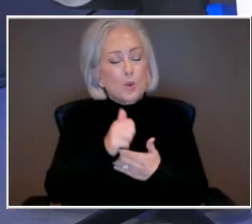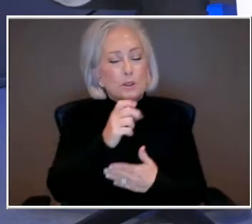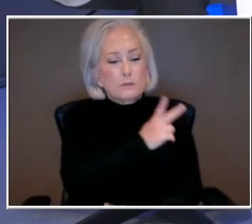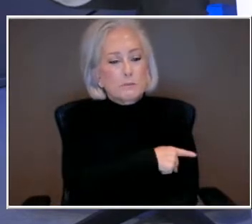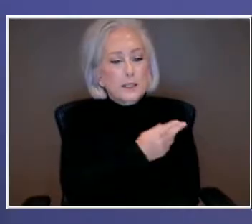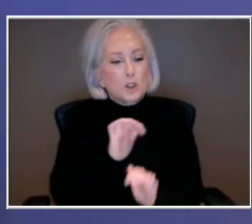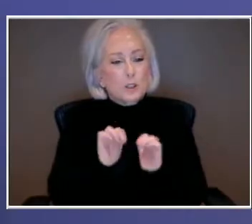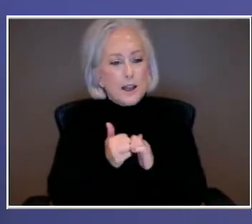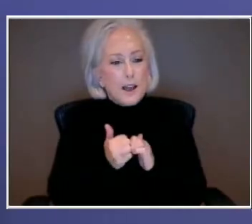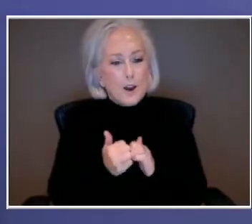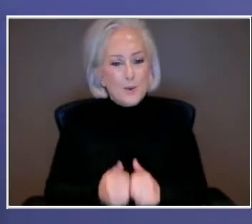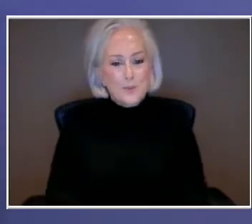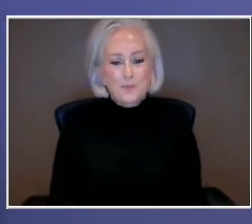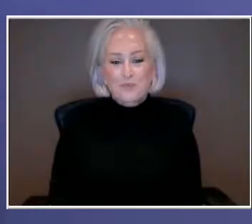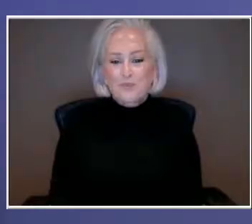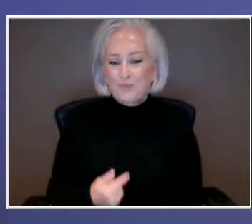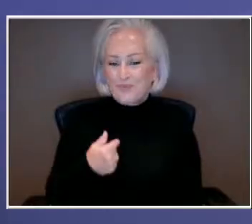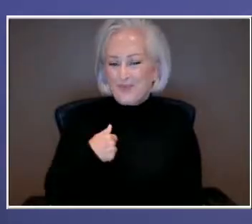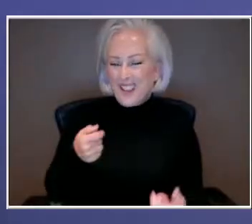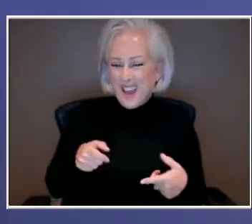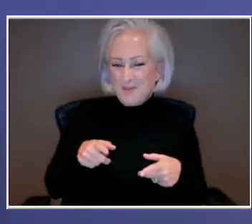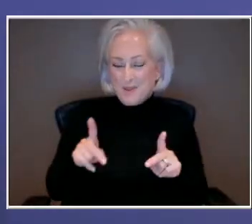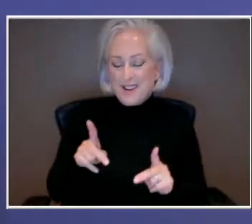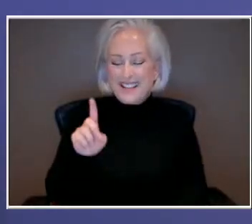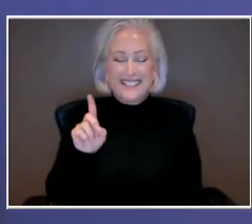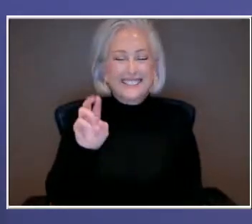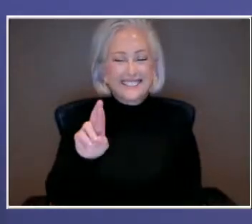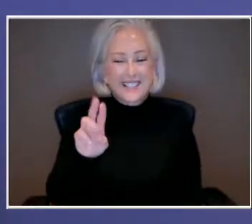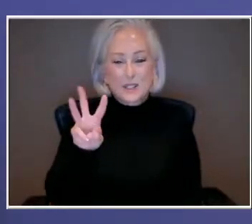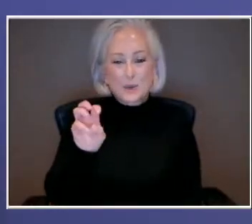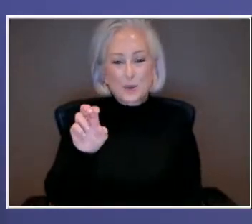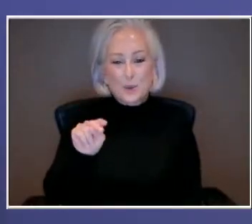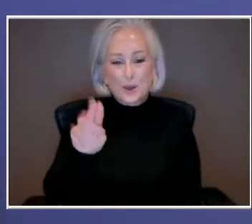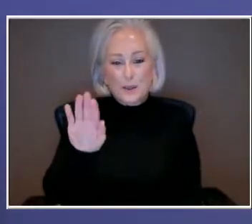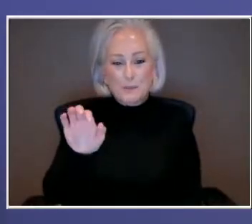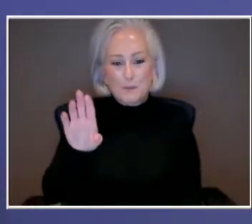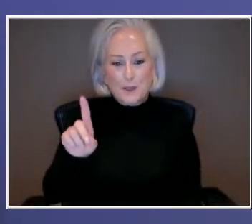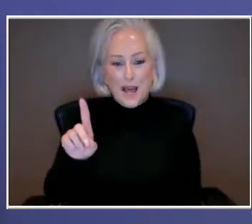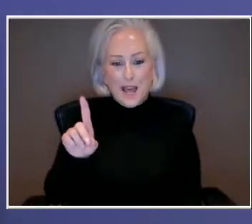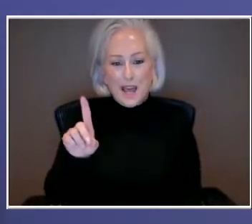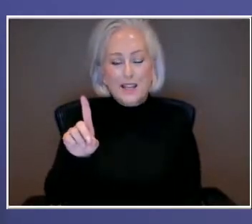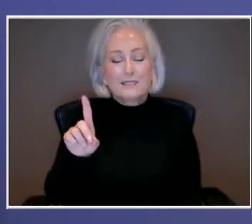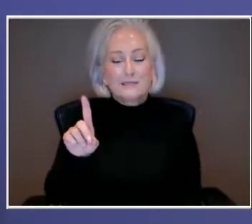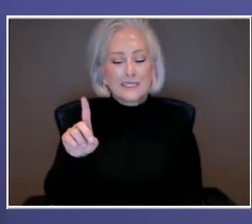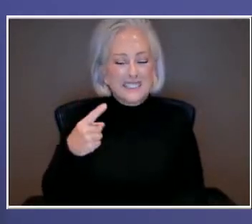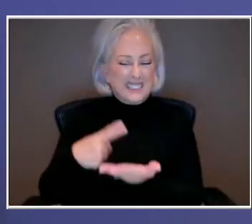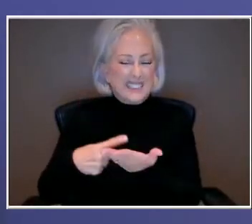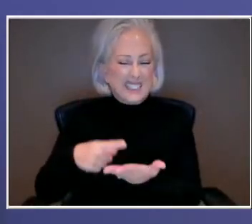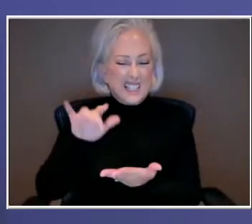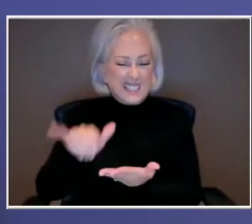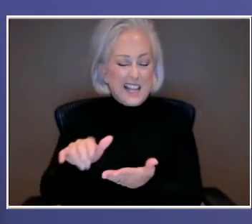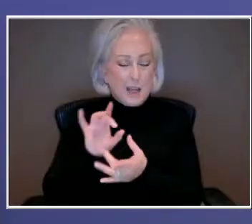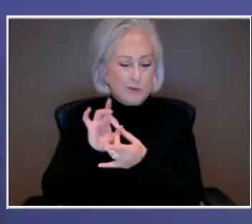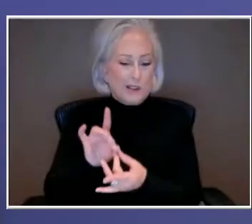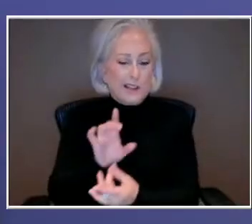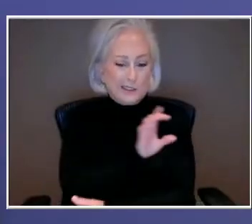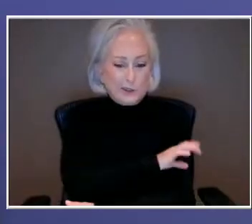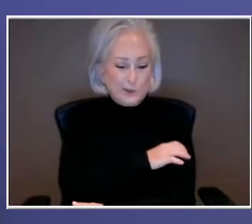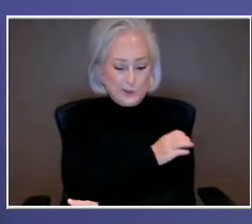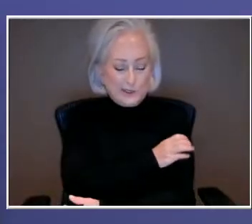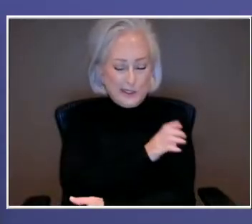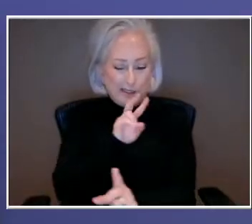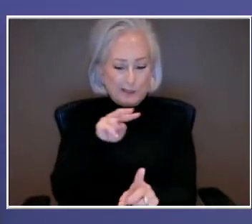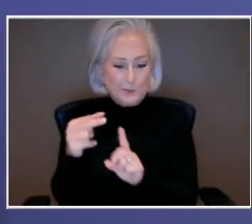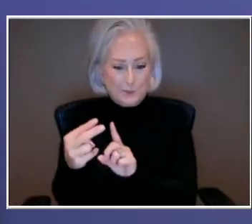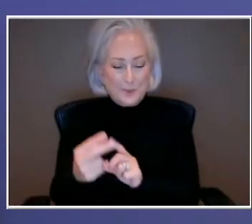I will let Dr. Winblad address that on a clinical issue. There are a couple of things